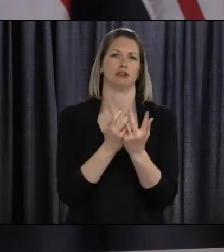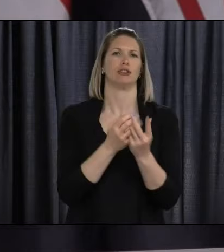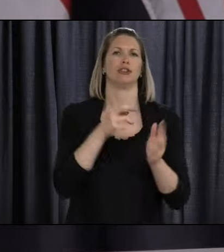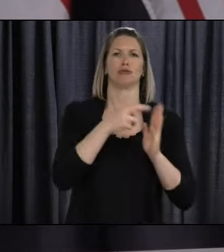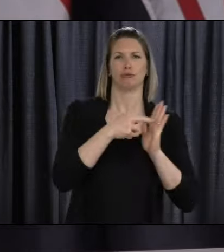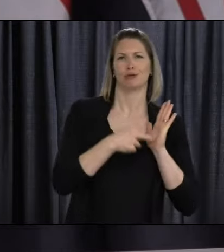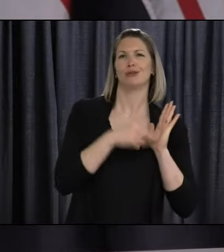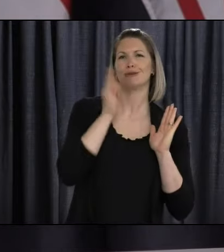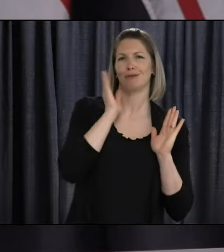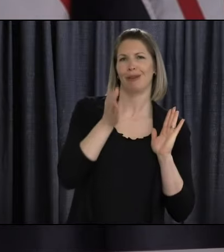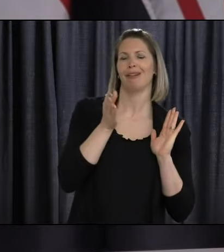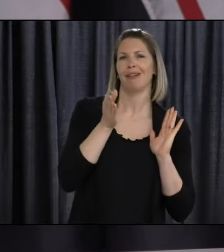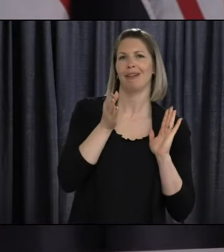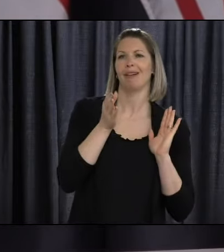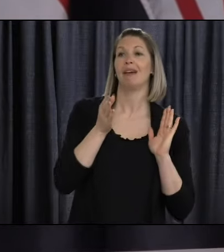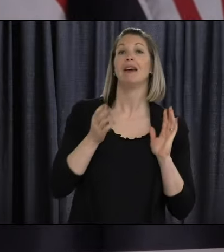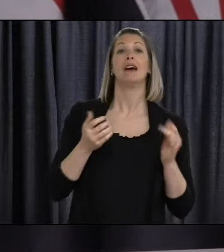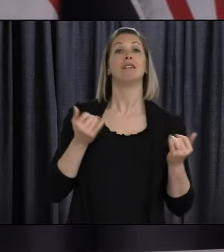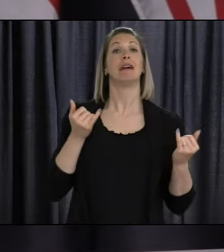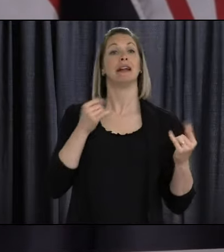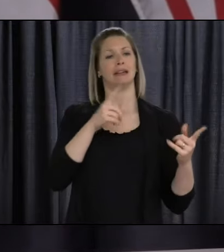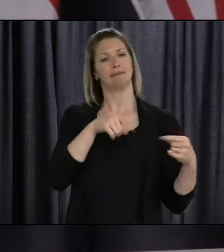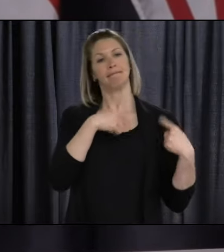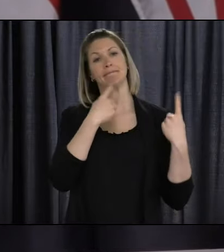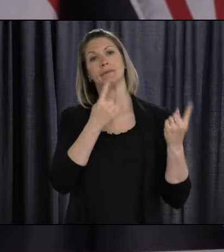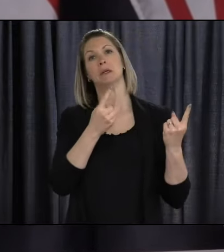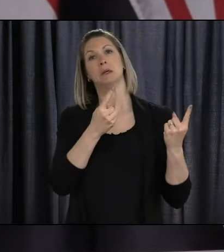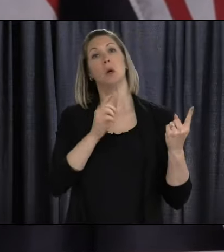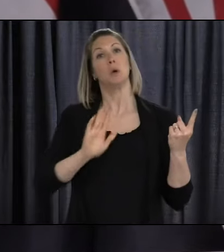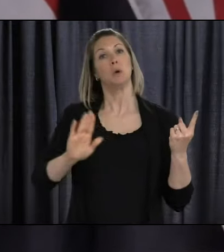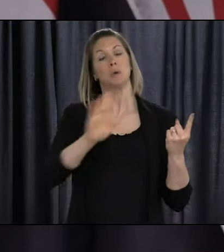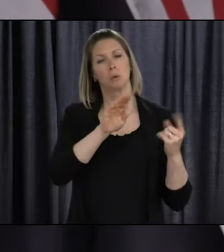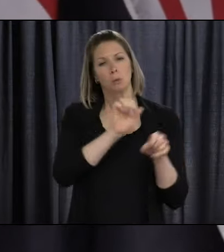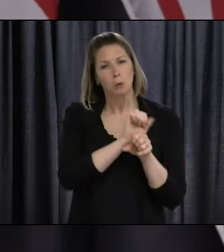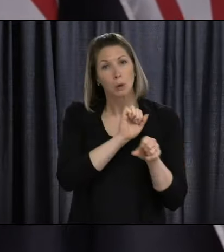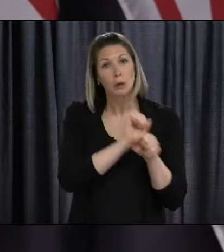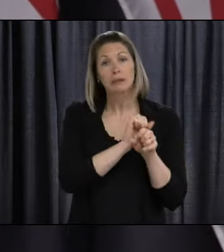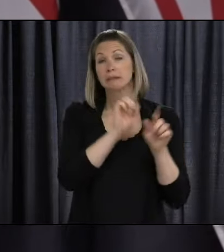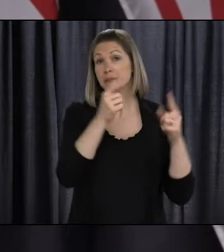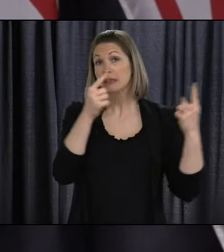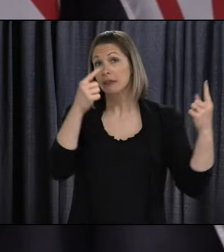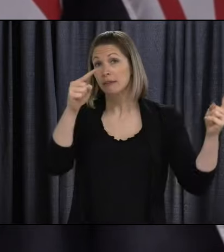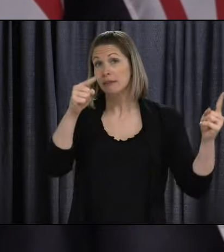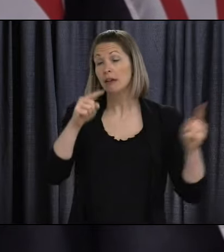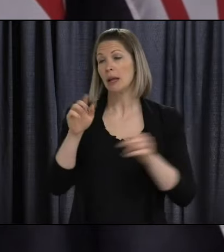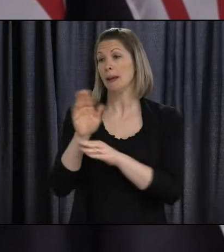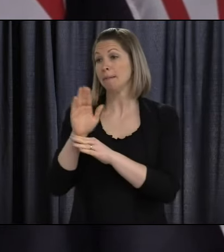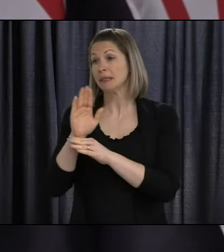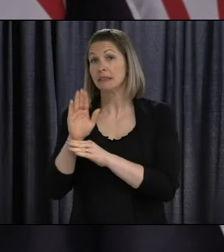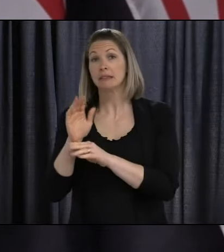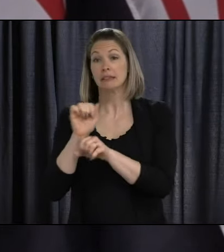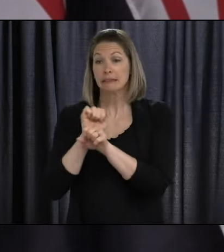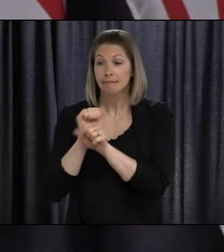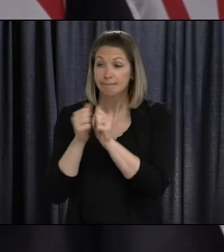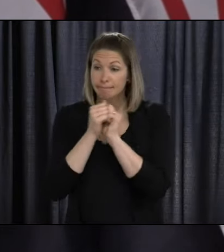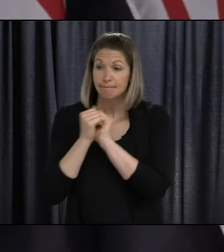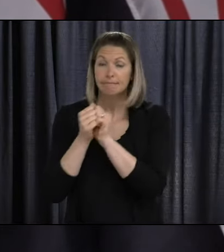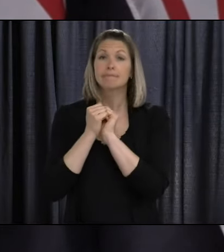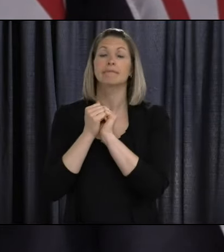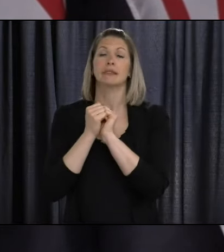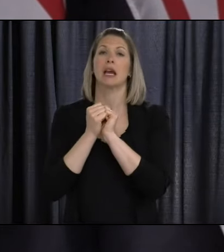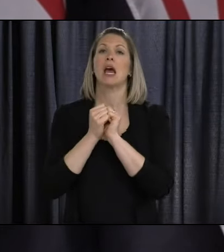to our collective efforts, support, and determination. The path ahead may not always be easy, but together we will see this